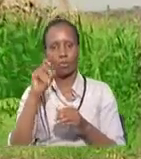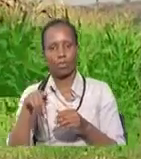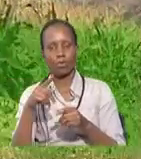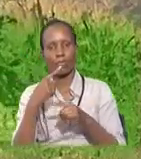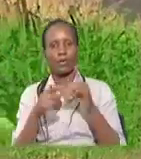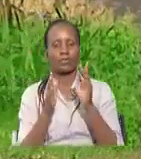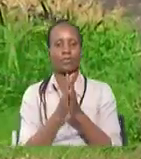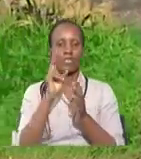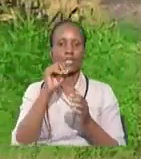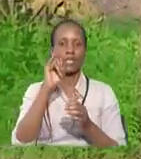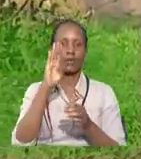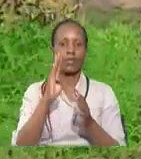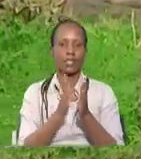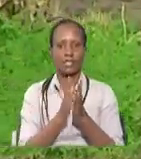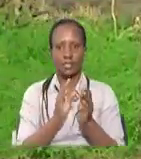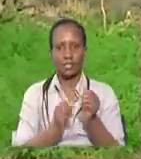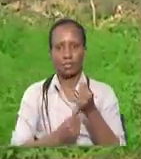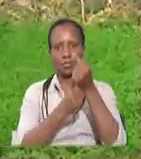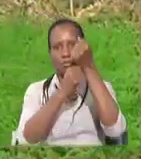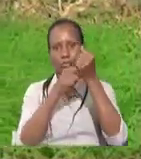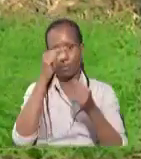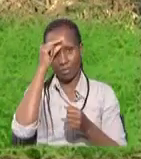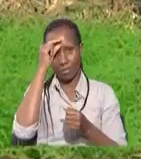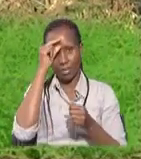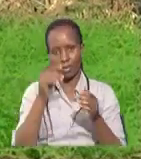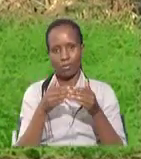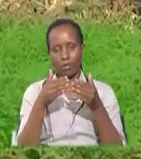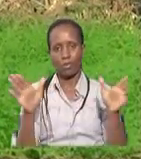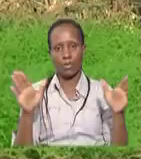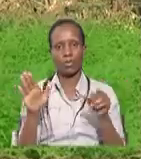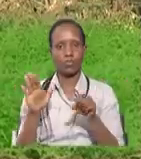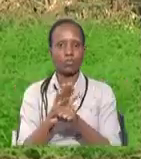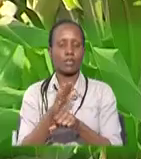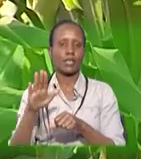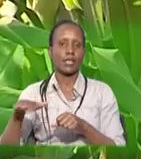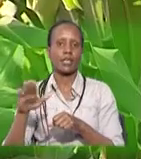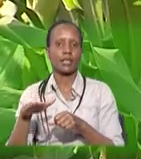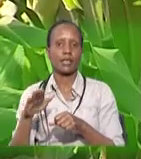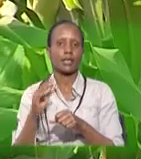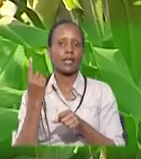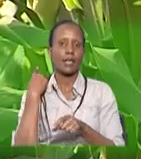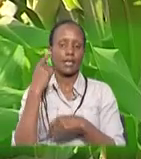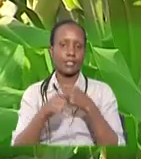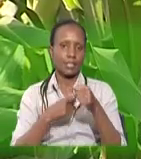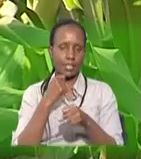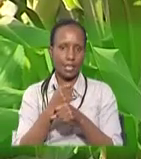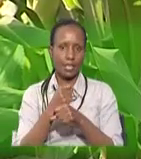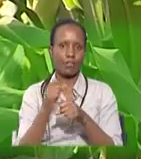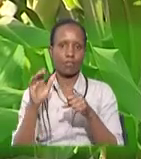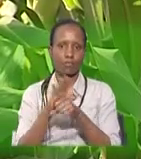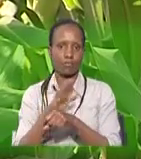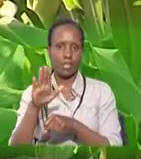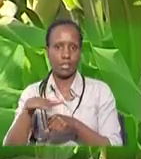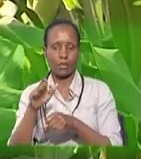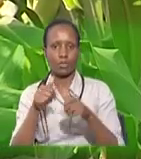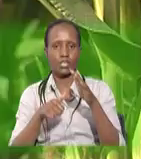with NIB's initiative and support from the government, we have been able to open up the entire scheme. Last year, the